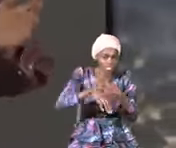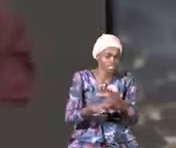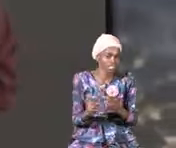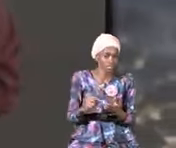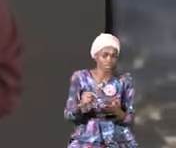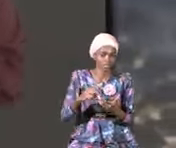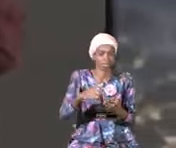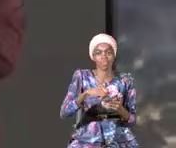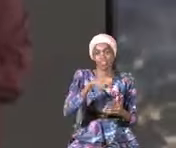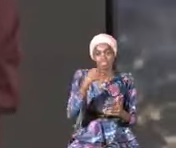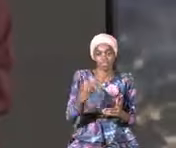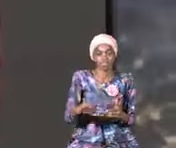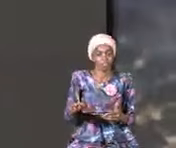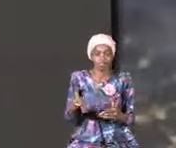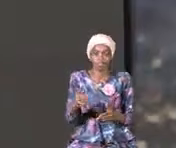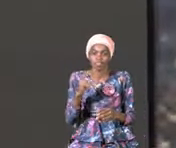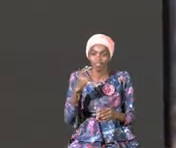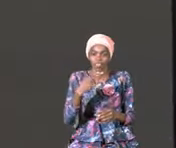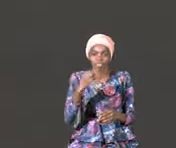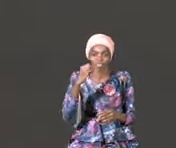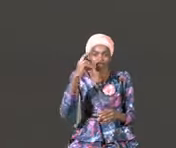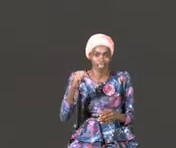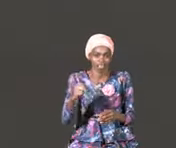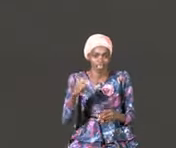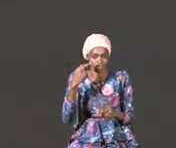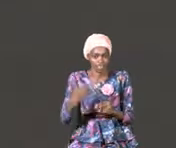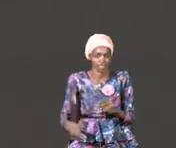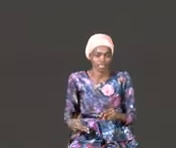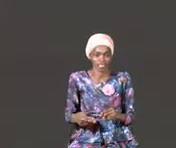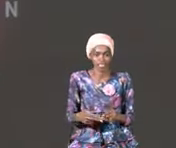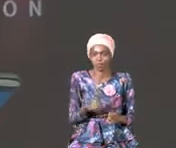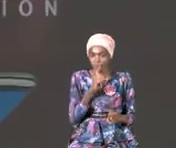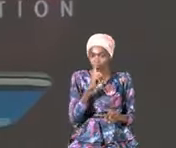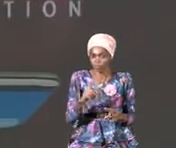all those eggs. True story. And eventually,